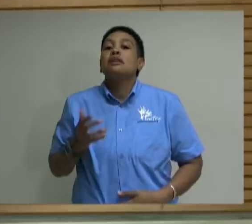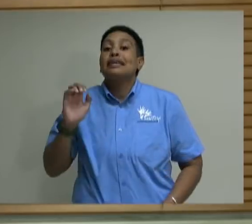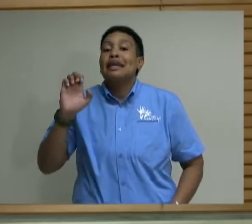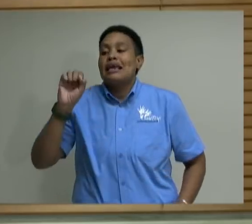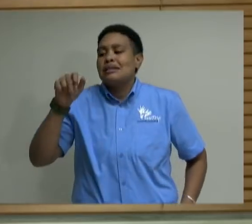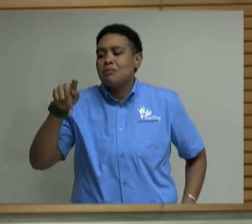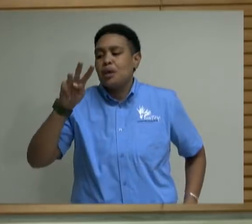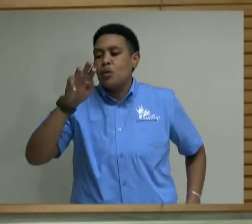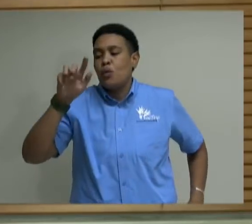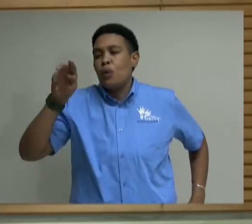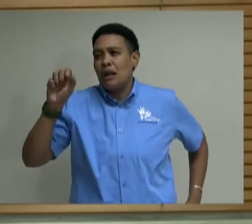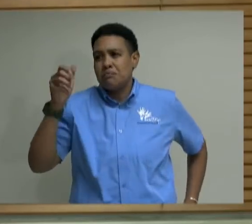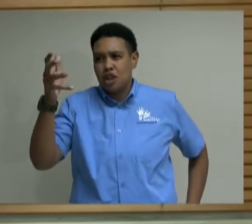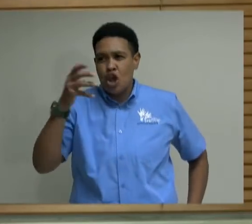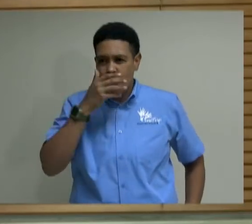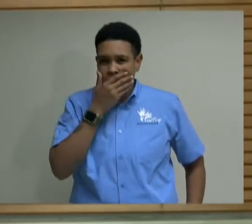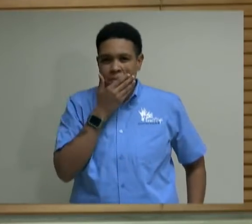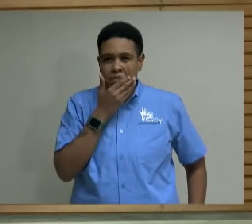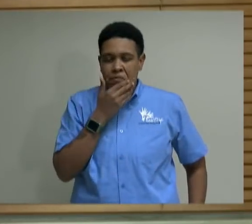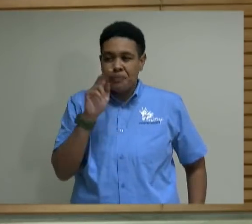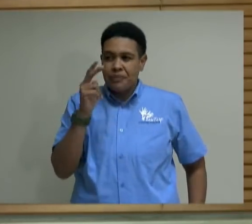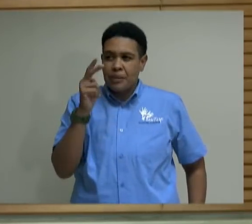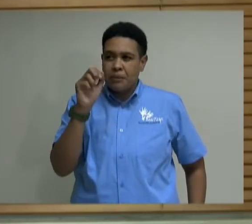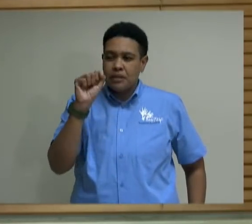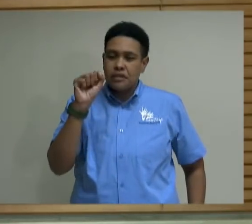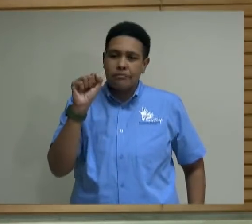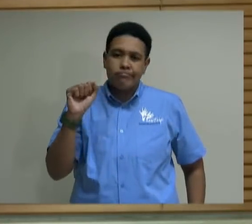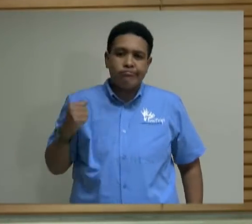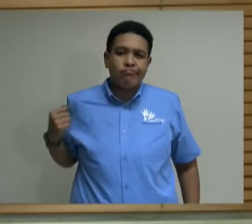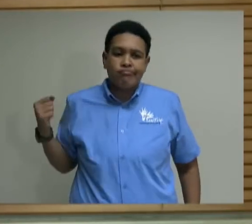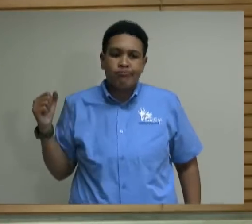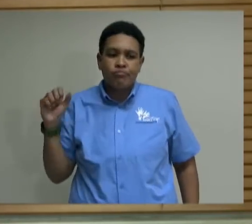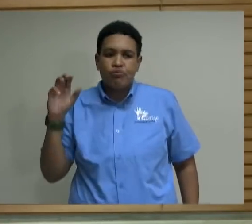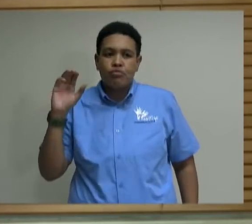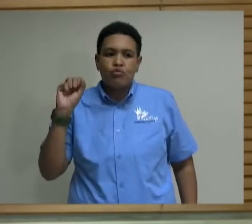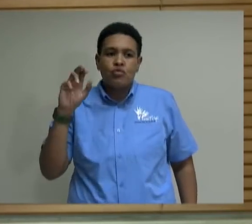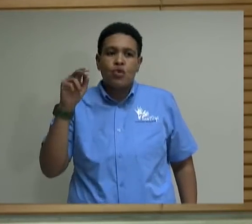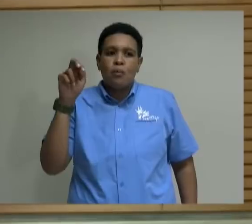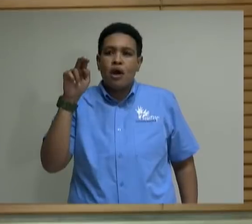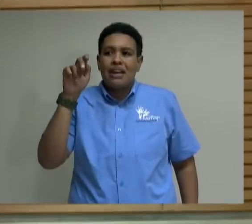DSP Williams online? Deputy Superintendent, how are you?